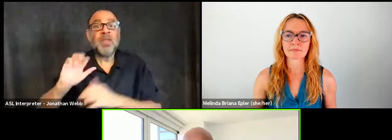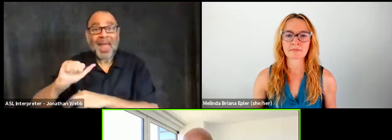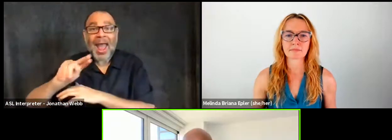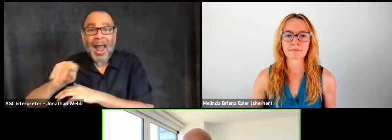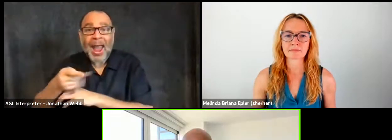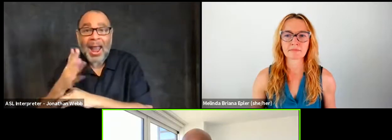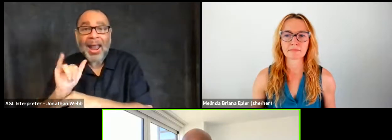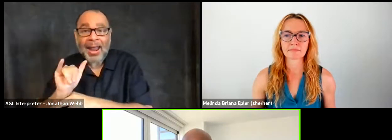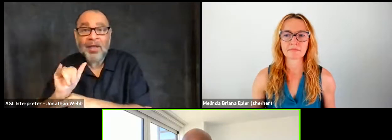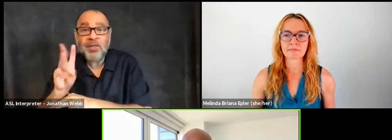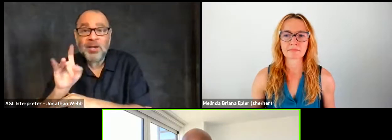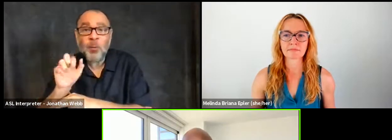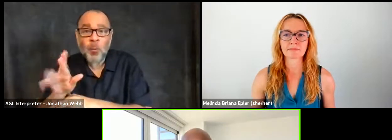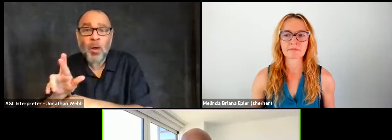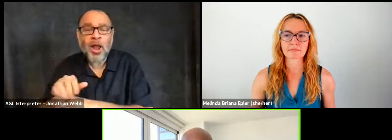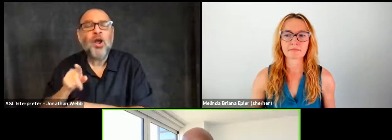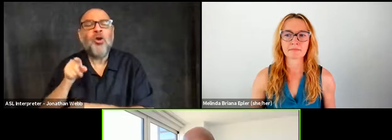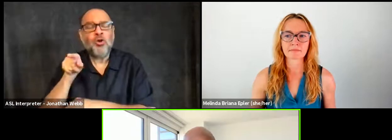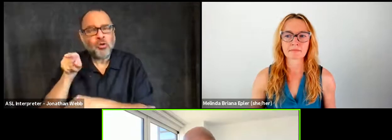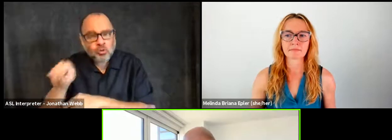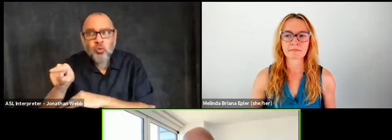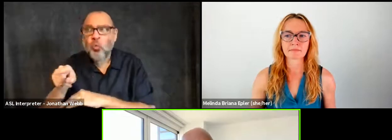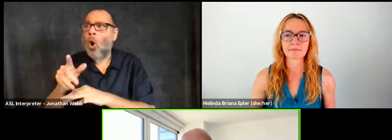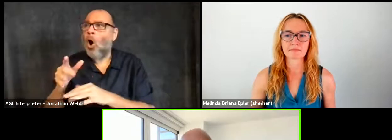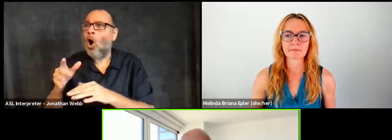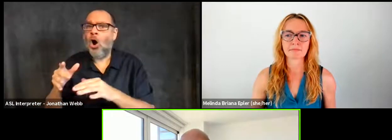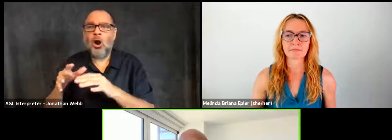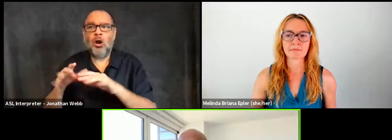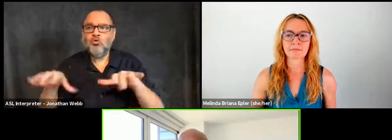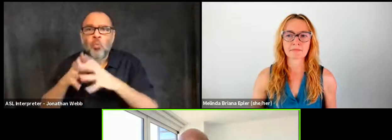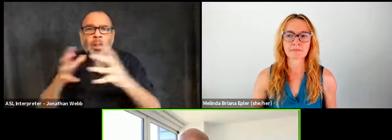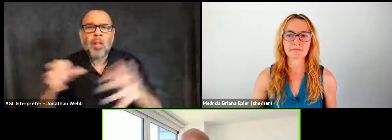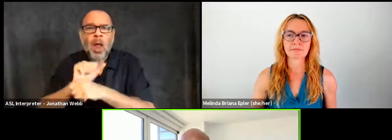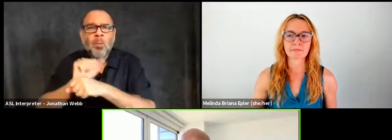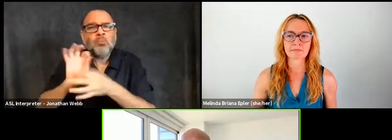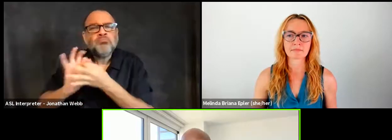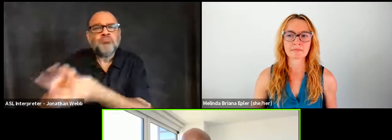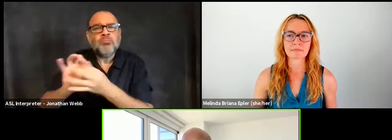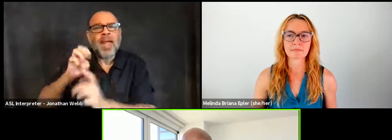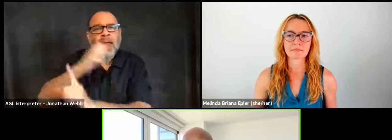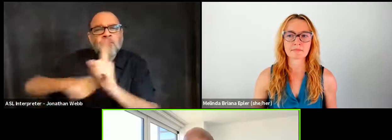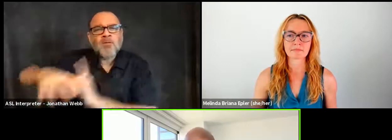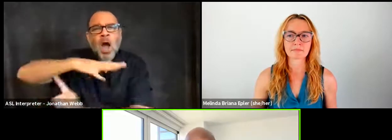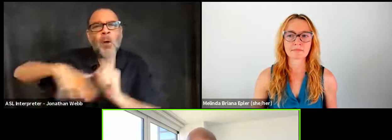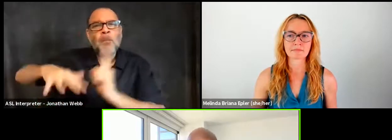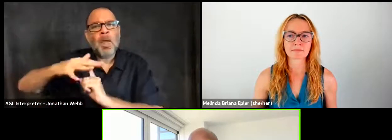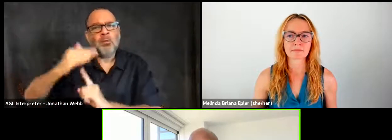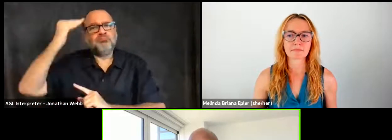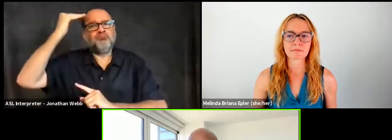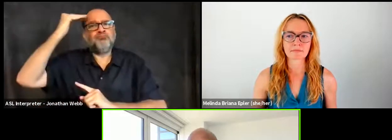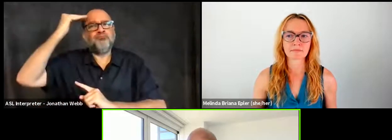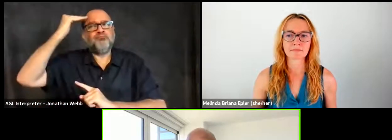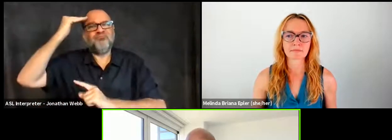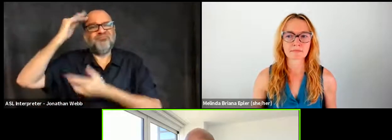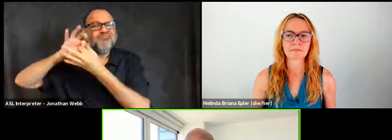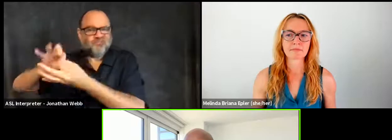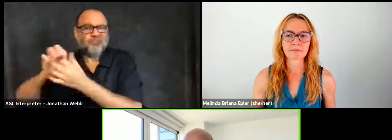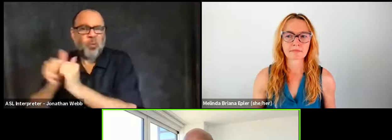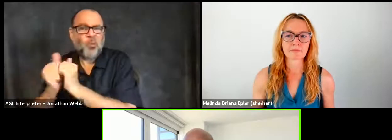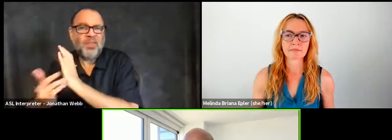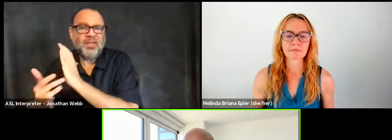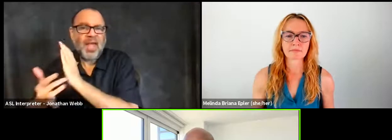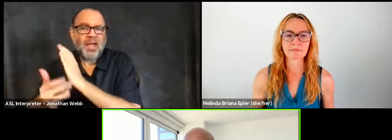doing around mental wellness, right? People in tech. It needs to be also